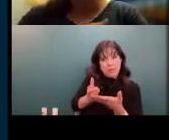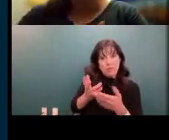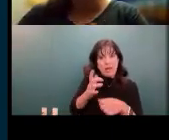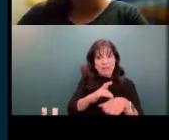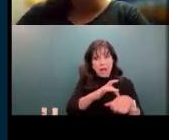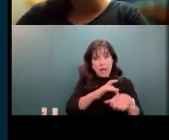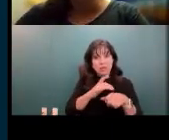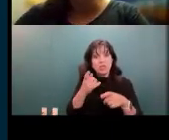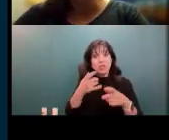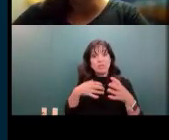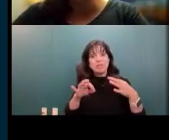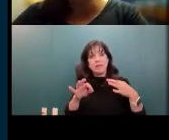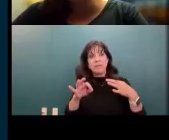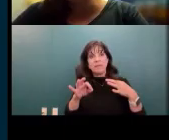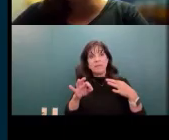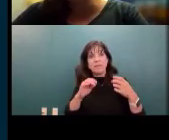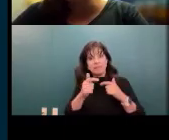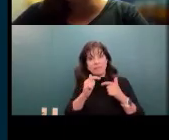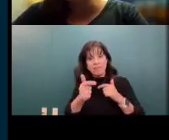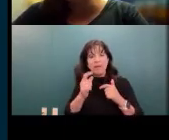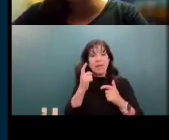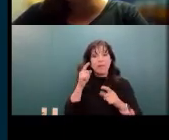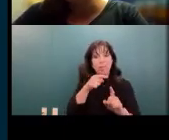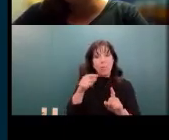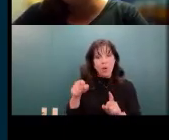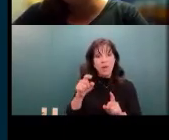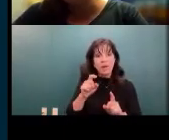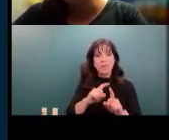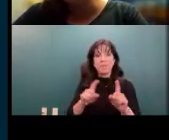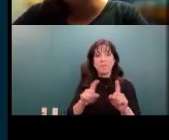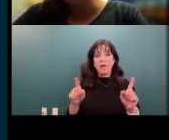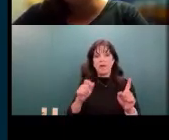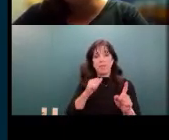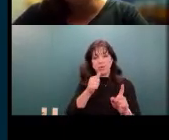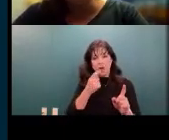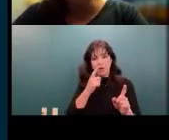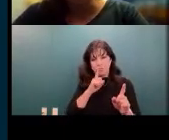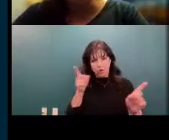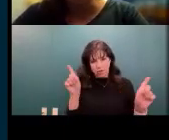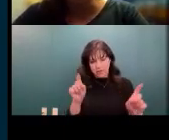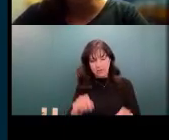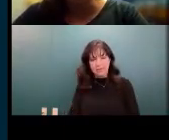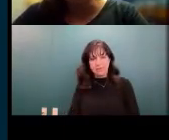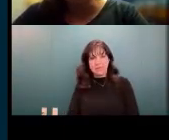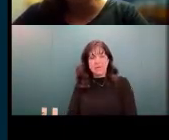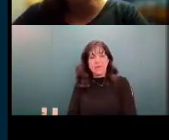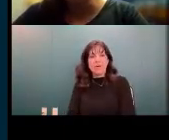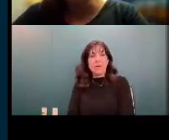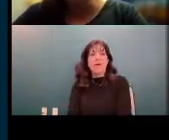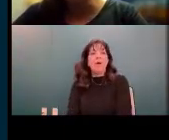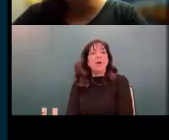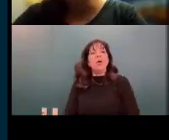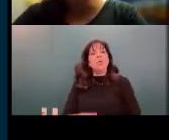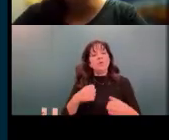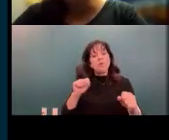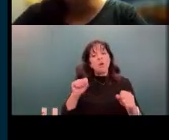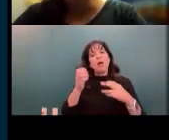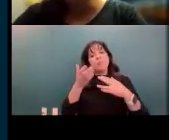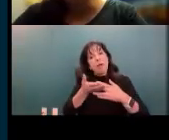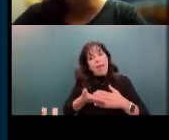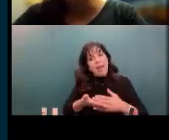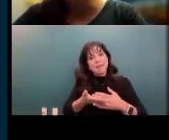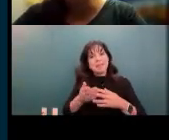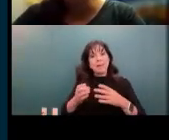of exchanging, if he'll point, but none of those are kind of really working. We've tried taking breaks and doing